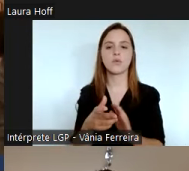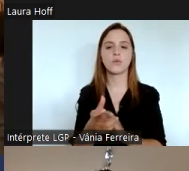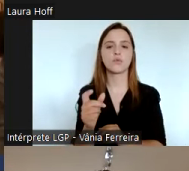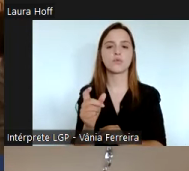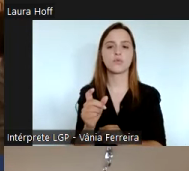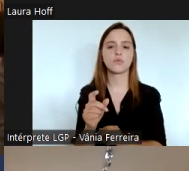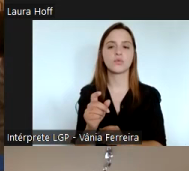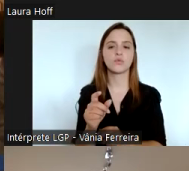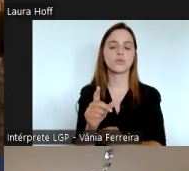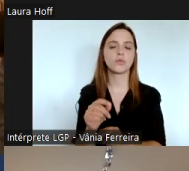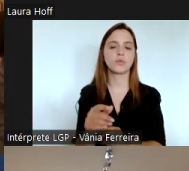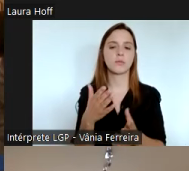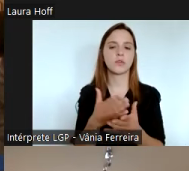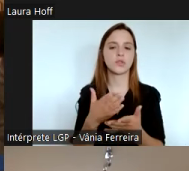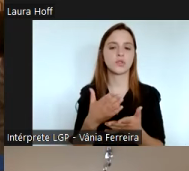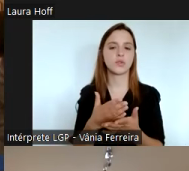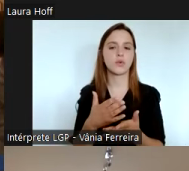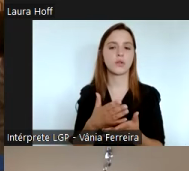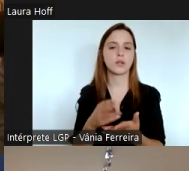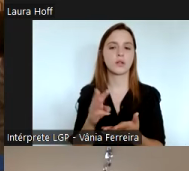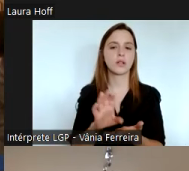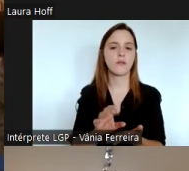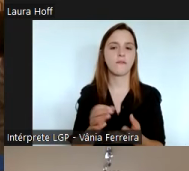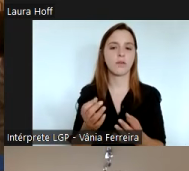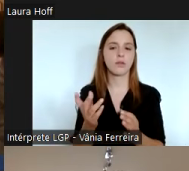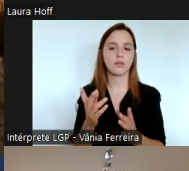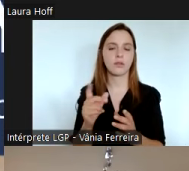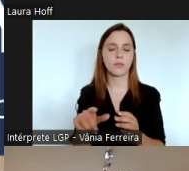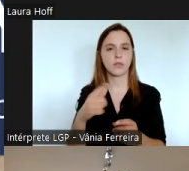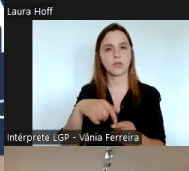18 classes of students before the election day.